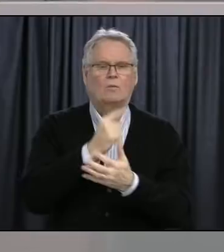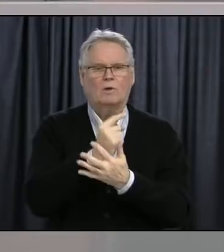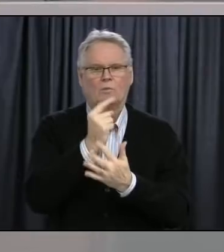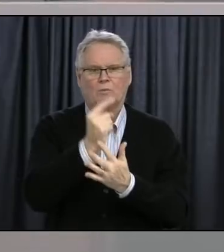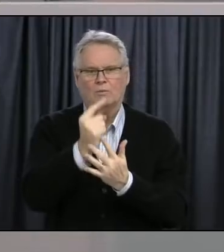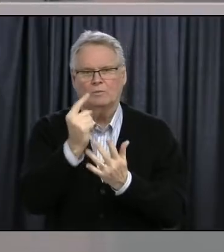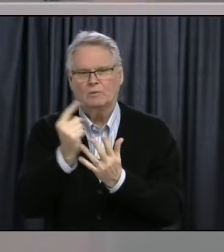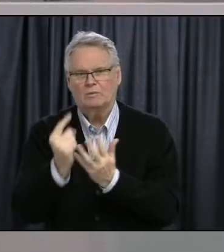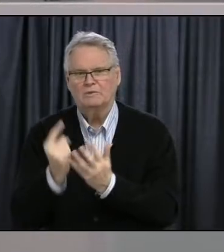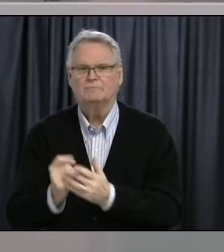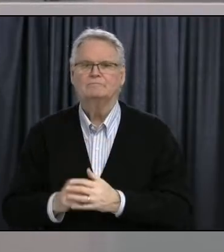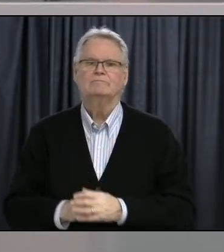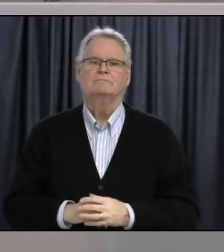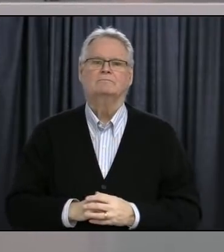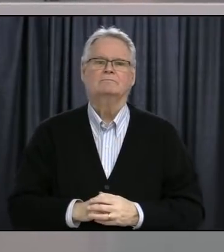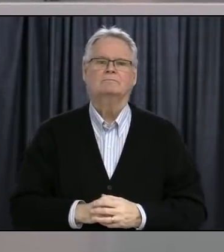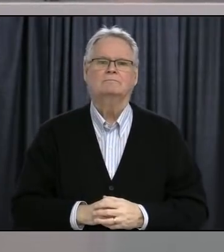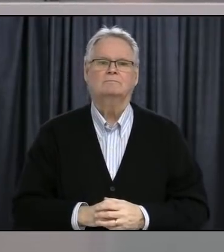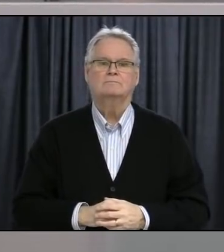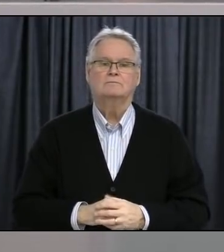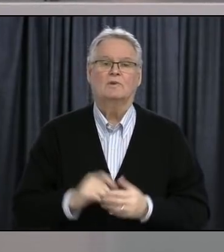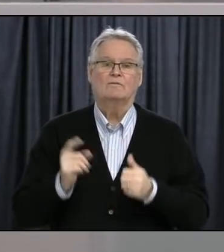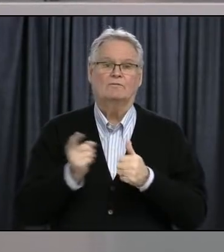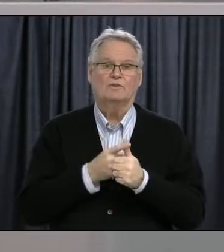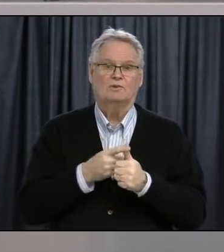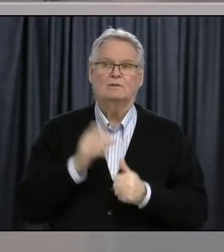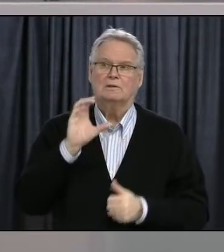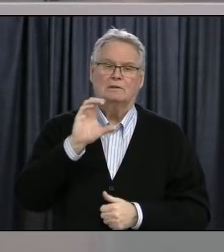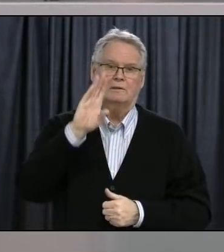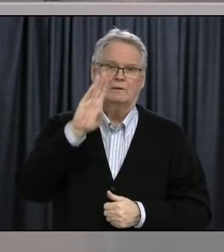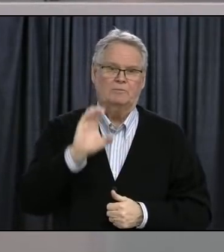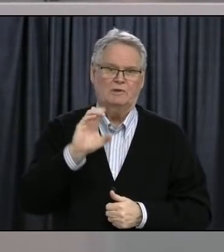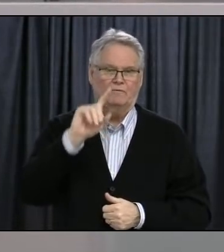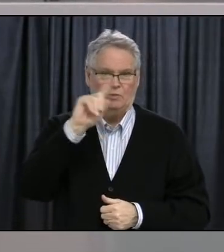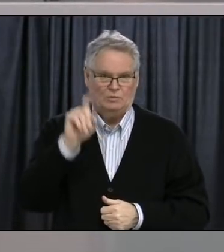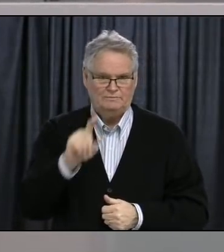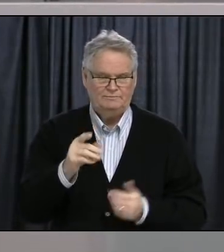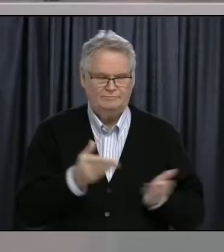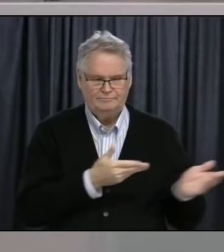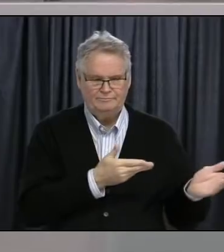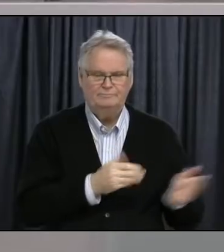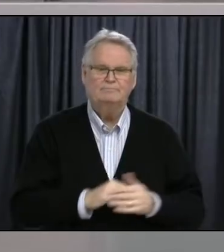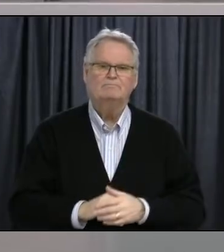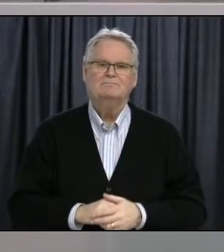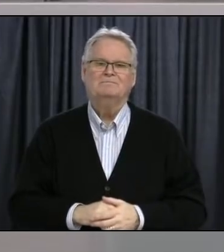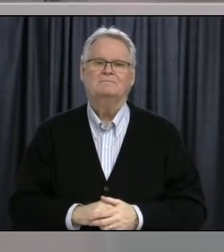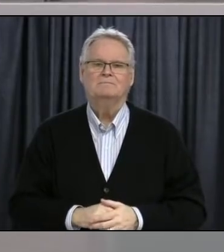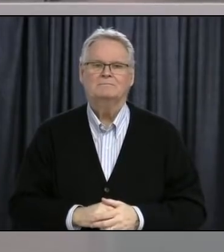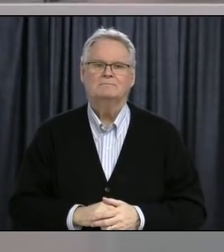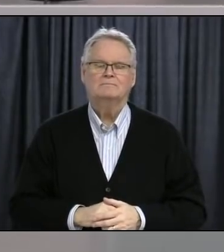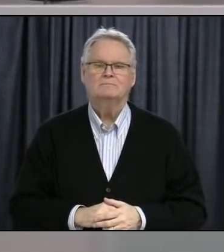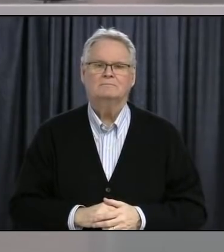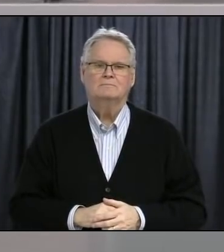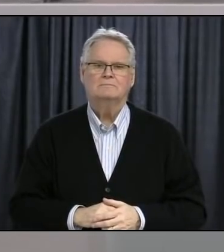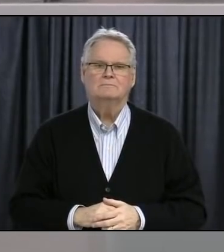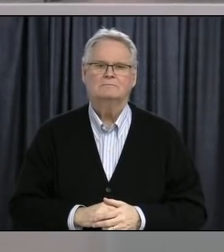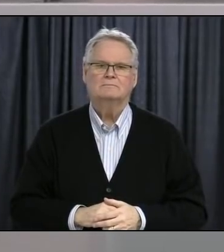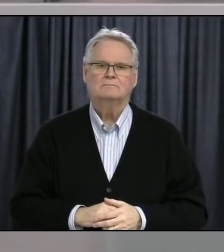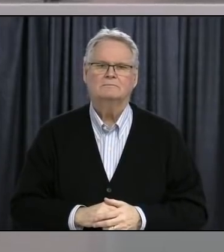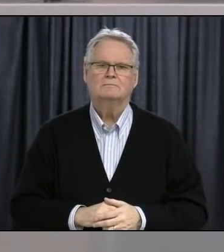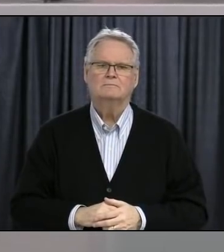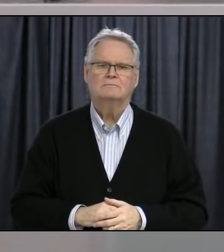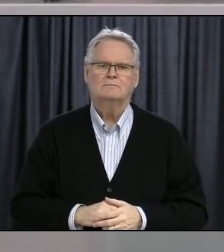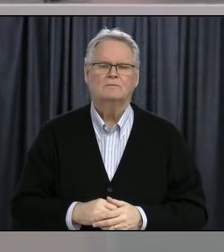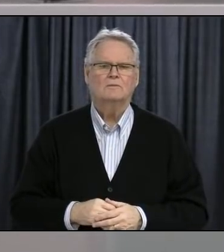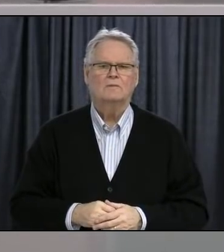question. Our first questions are from Peter Cowan with CBC. Please go ahead. Last time, as we were moving through the alert